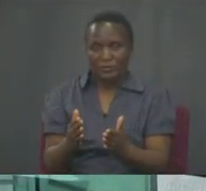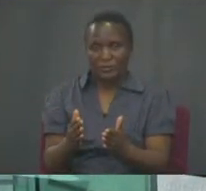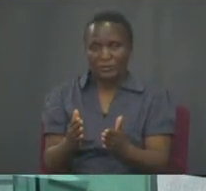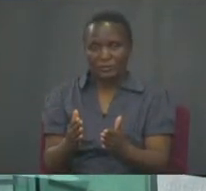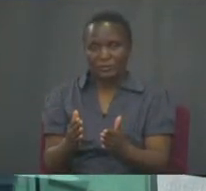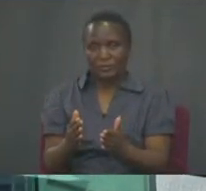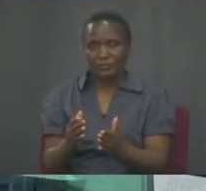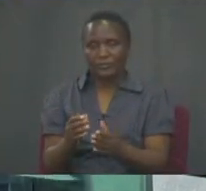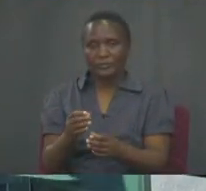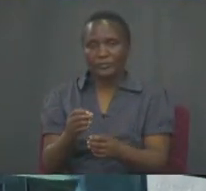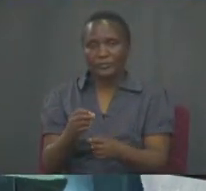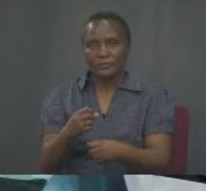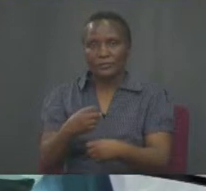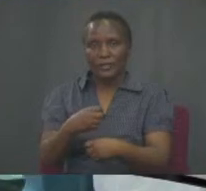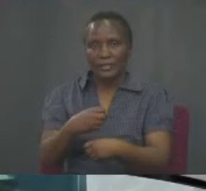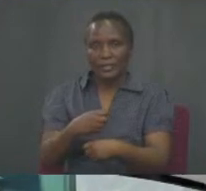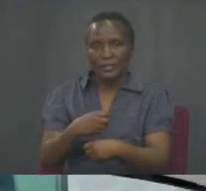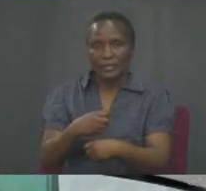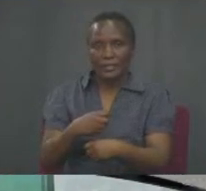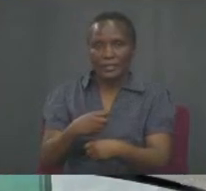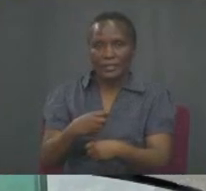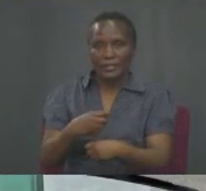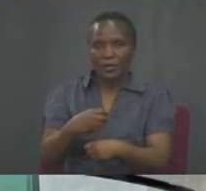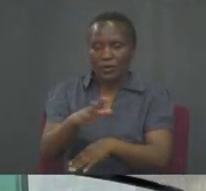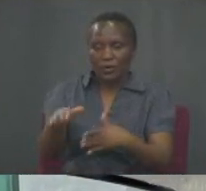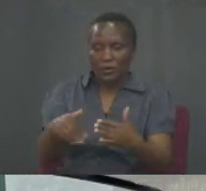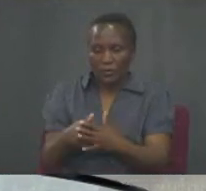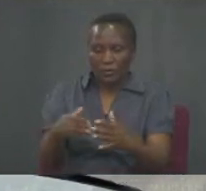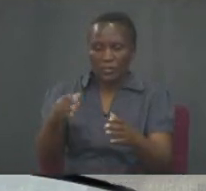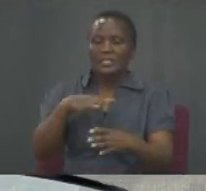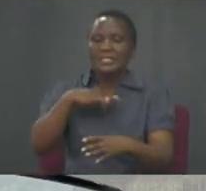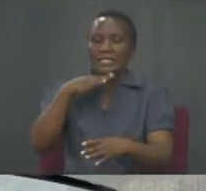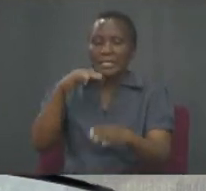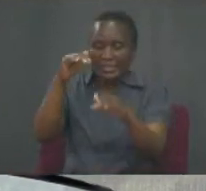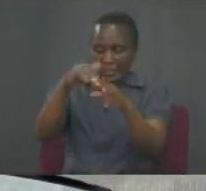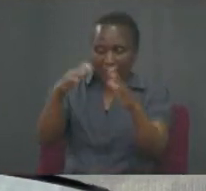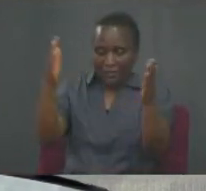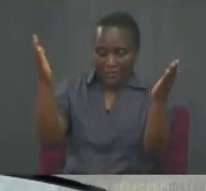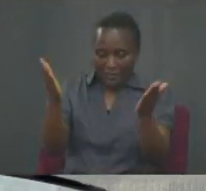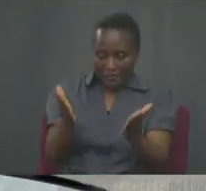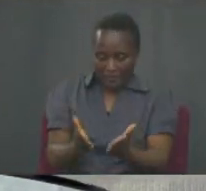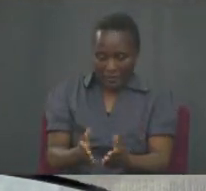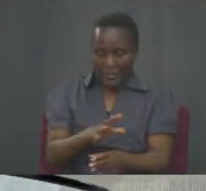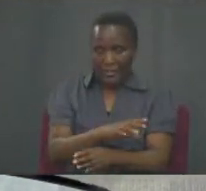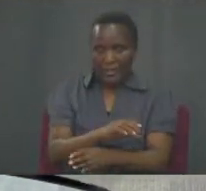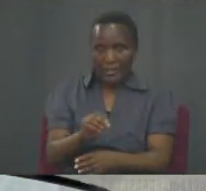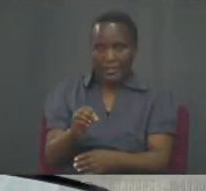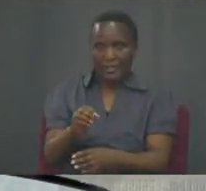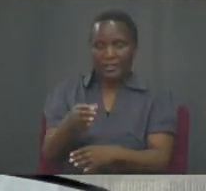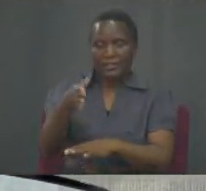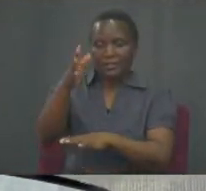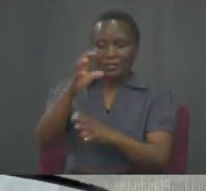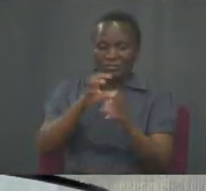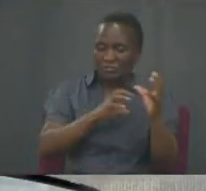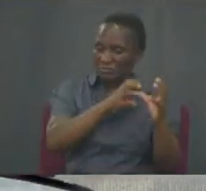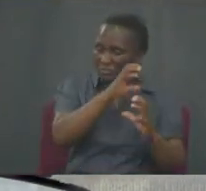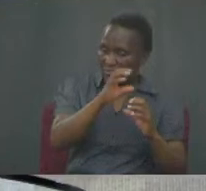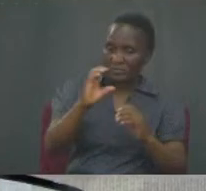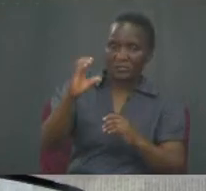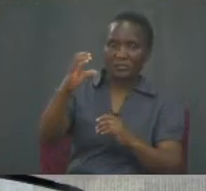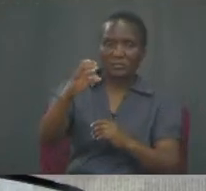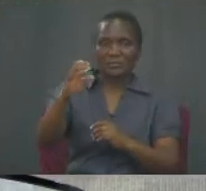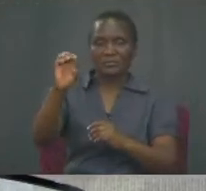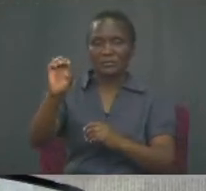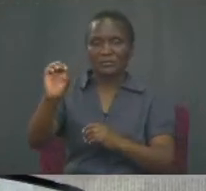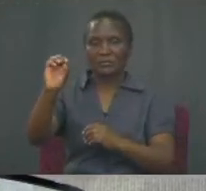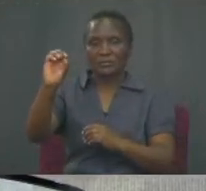the valley. They all died within the valley. And God discomfited Sisera. Now, this is what I like.